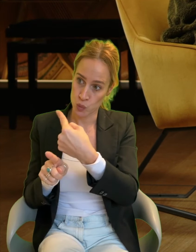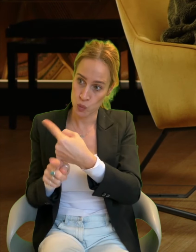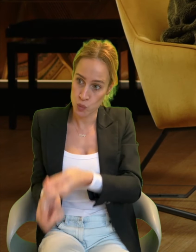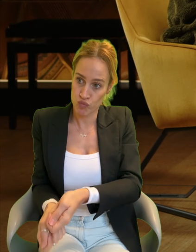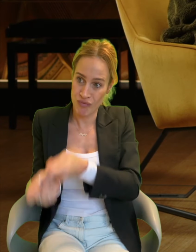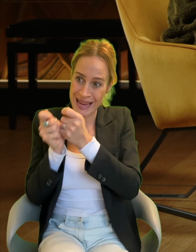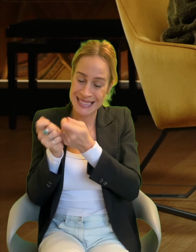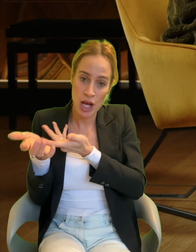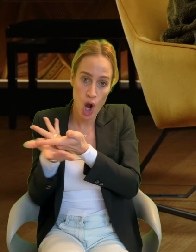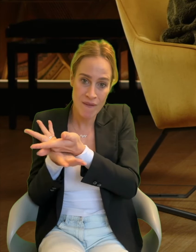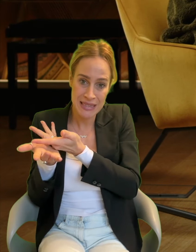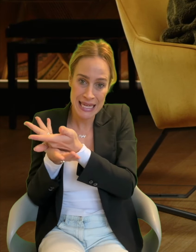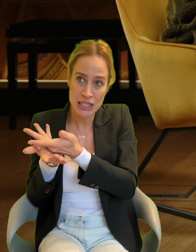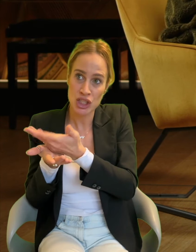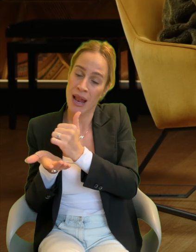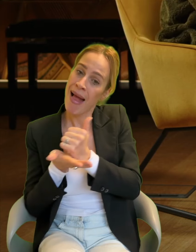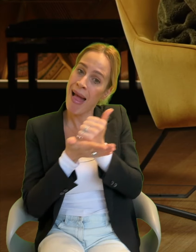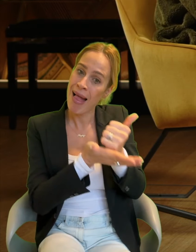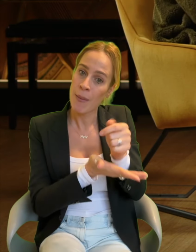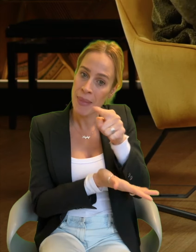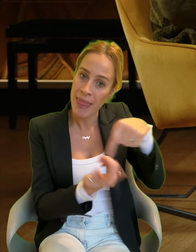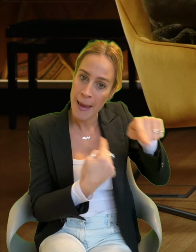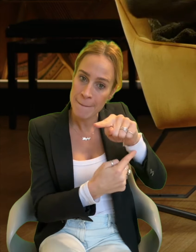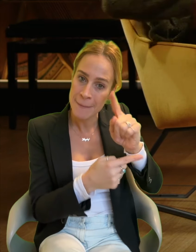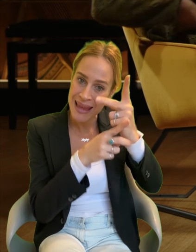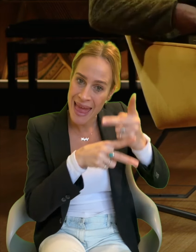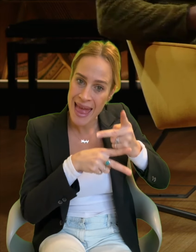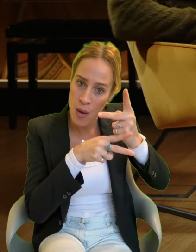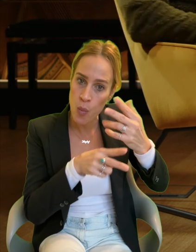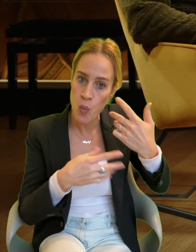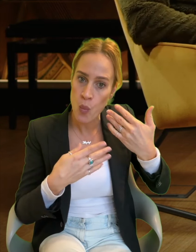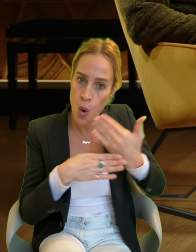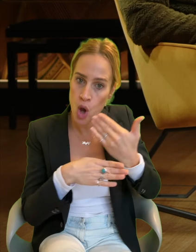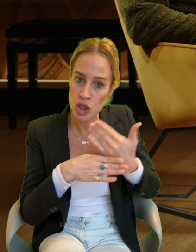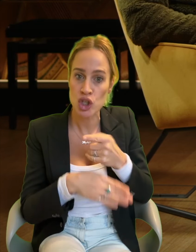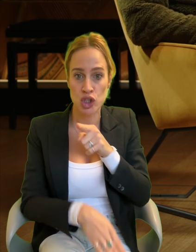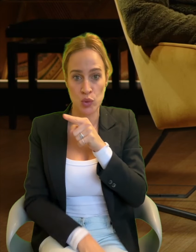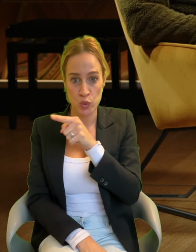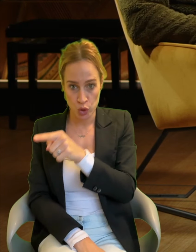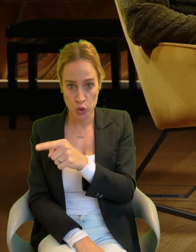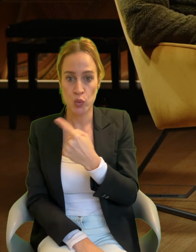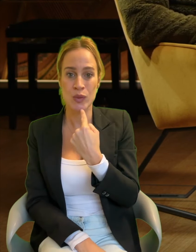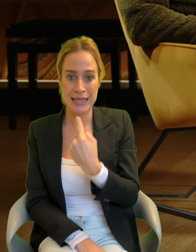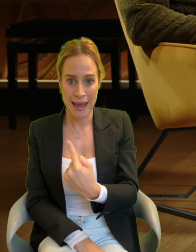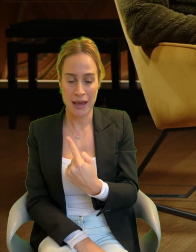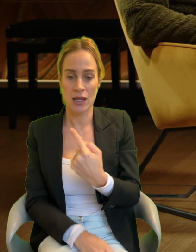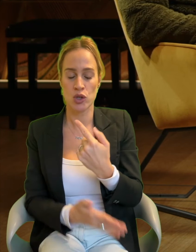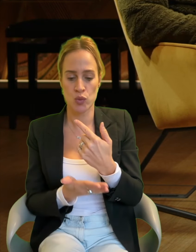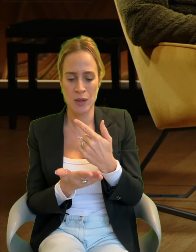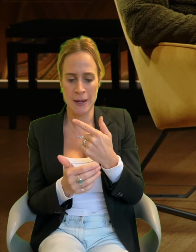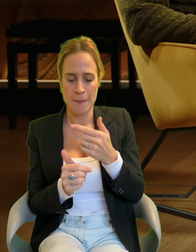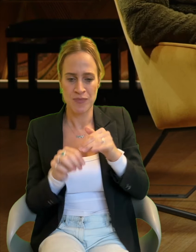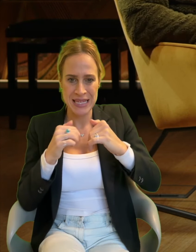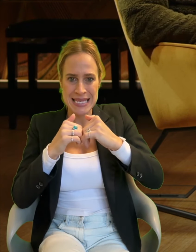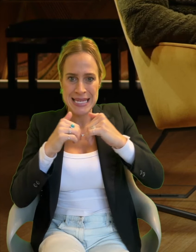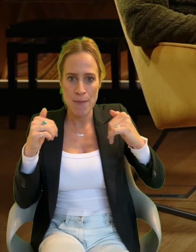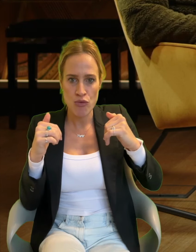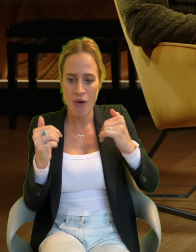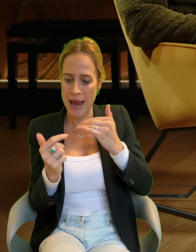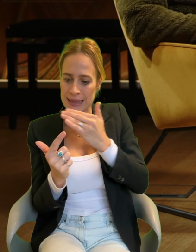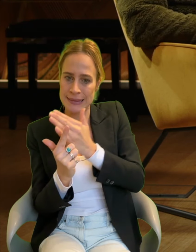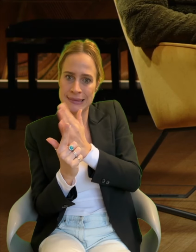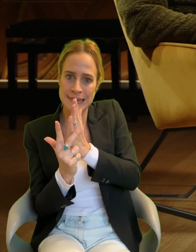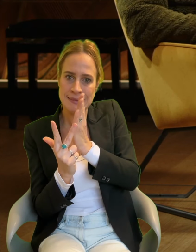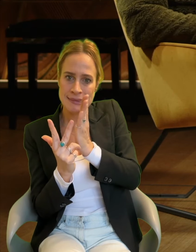helping them being able to process, okay, so how does Javeno do it? So you're saying you separate the two. And it's just bouncing